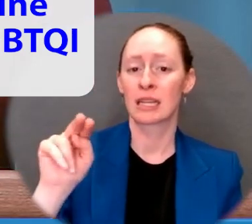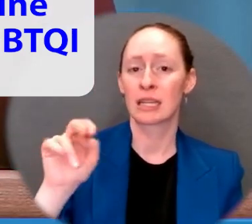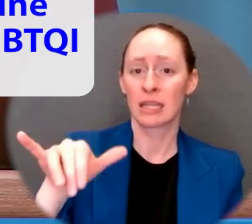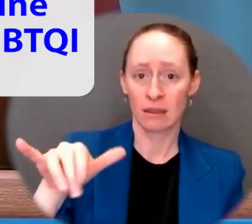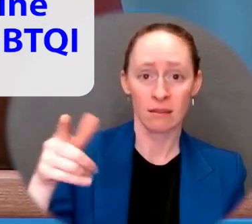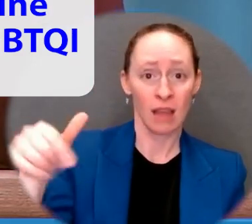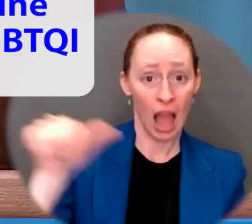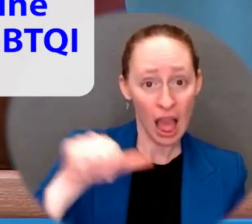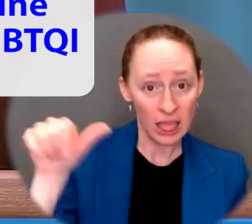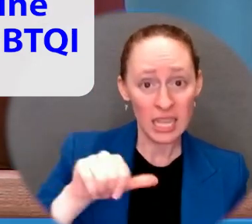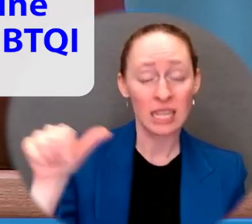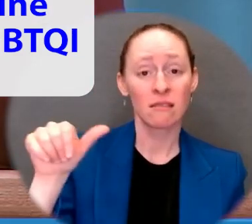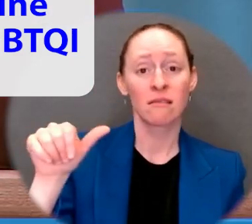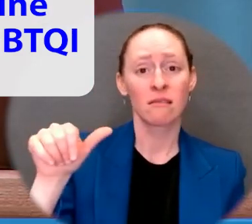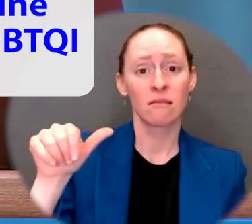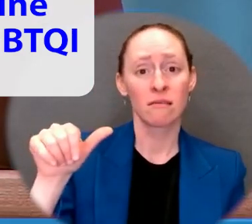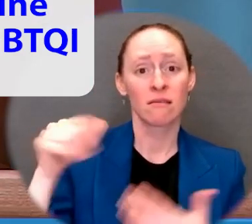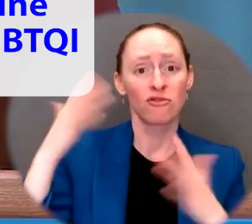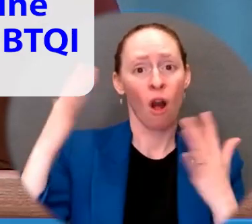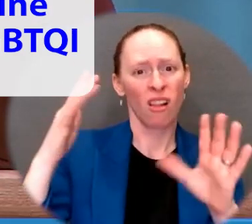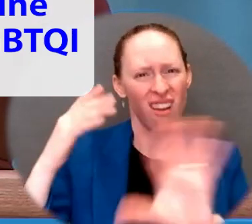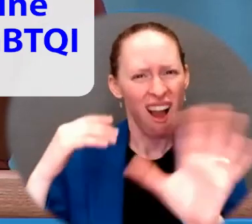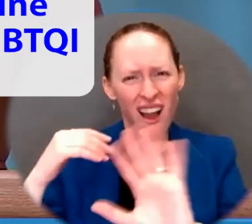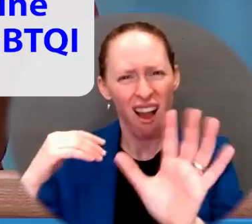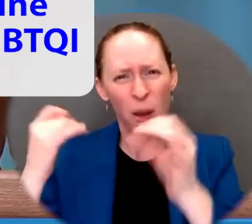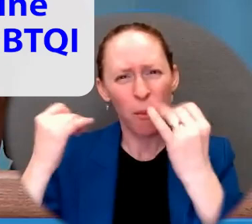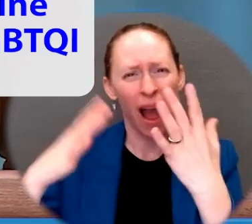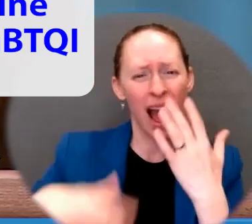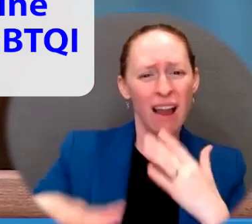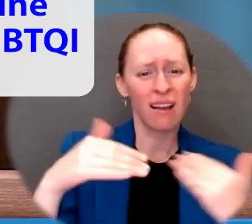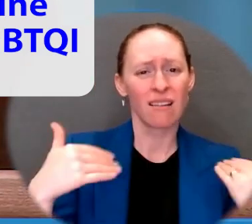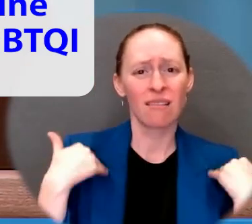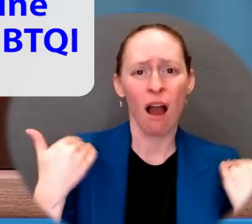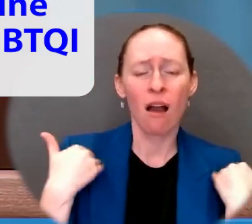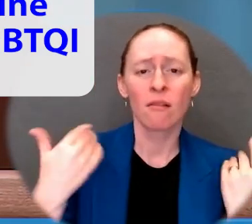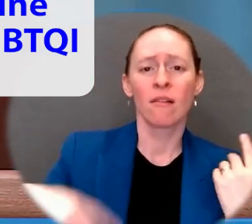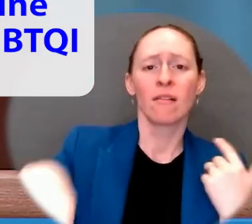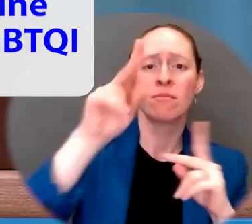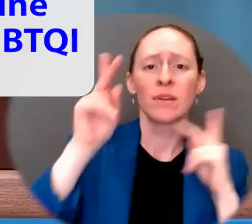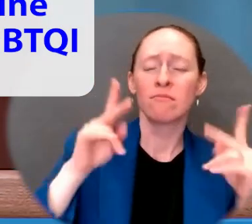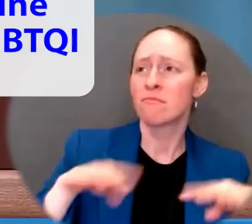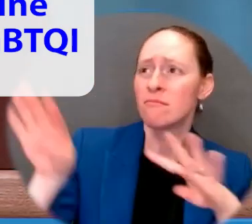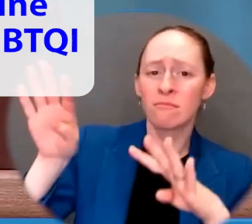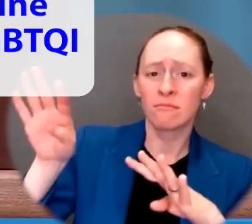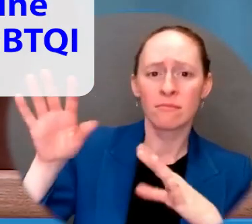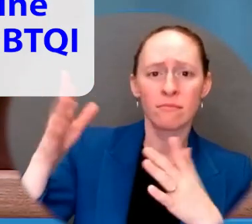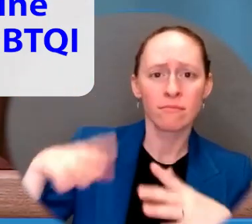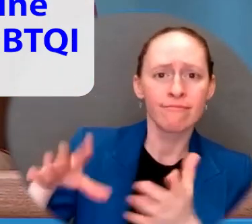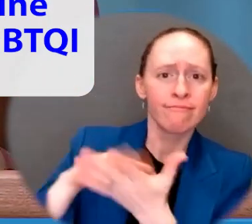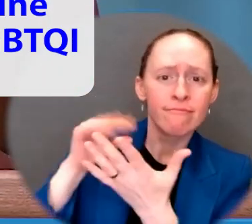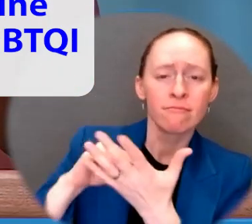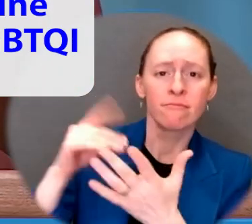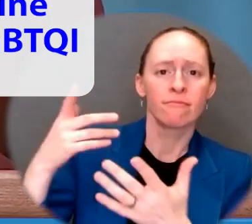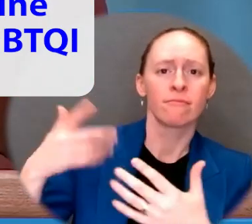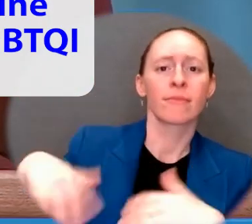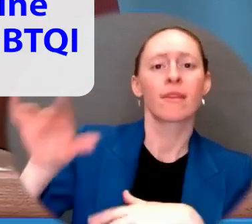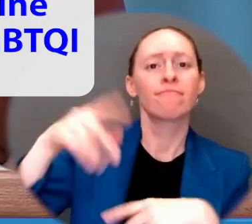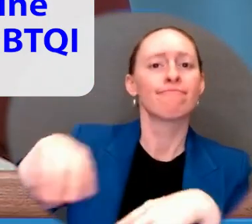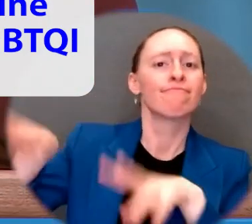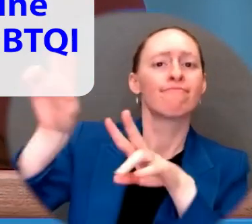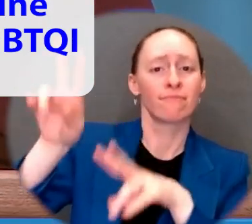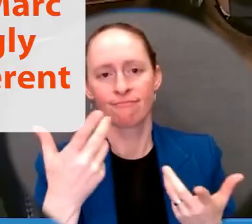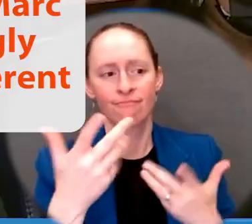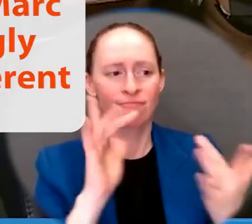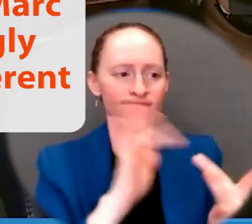and inspiration to millions of Americans, particularly the LGBTQI plus Americans and women of